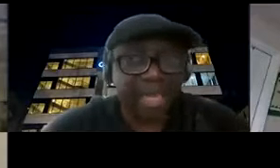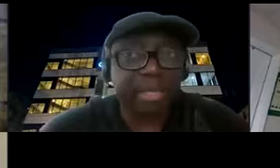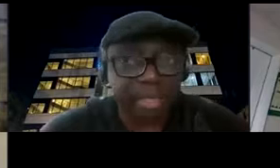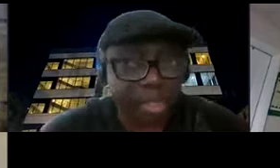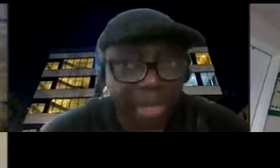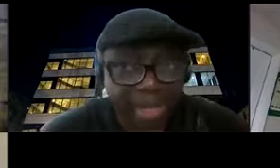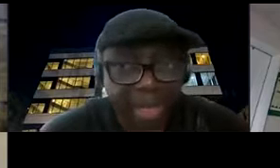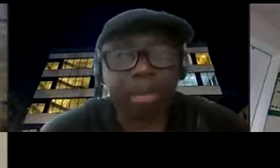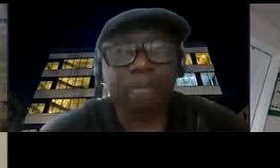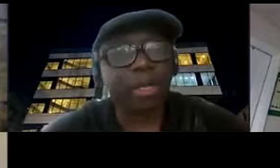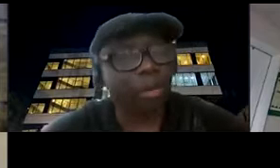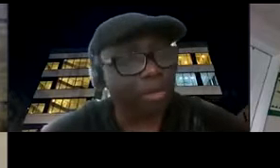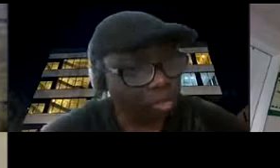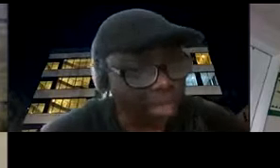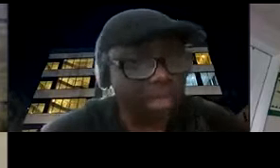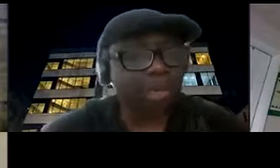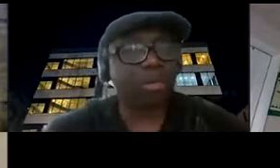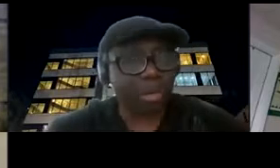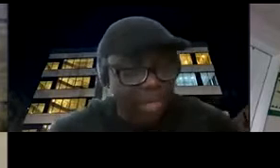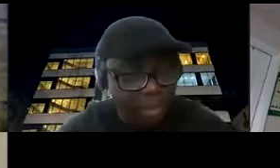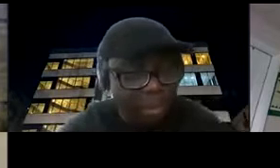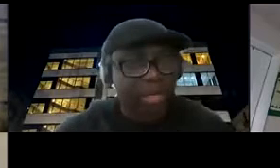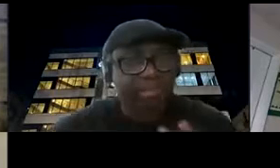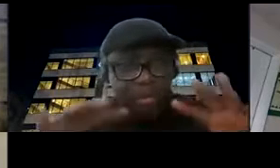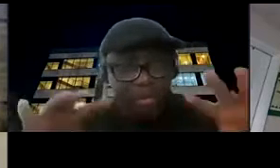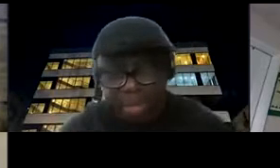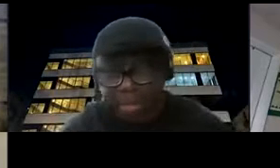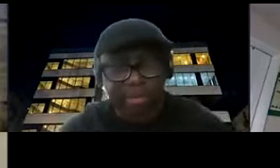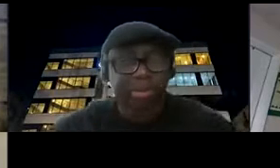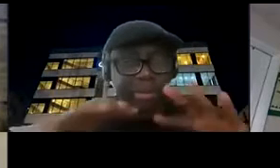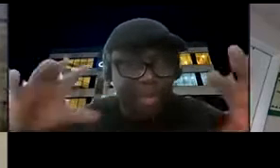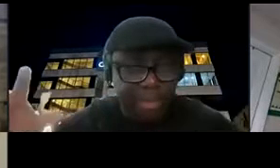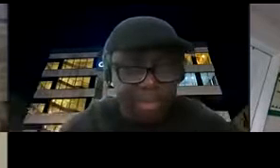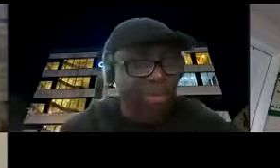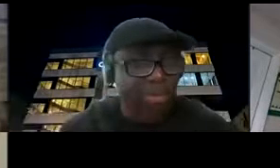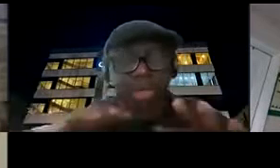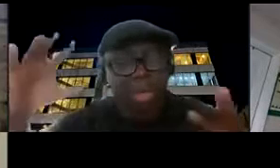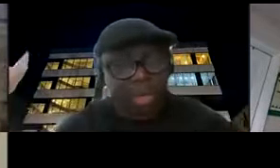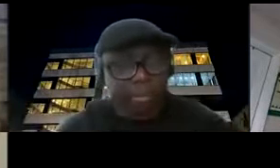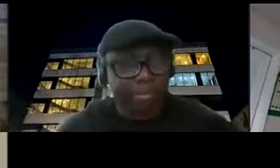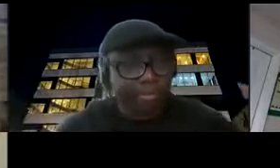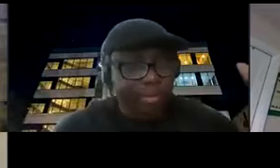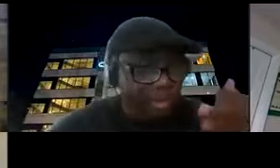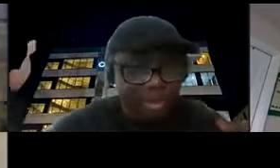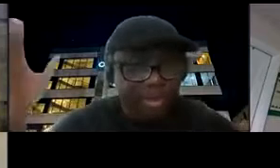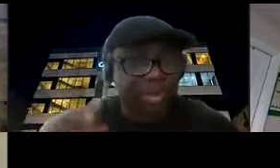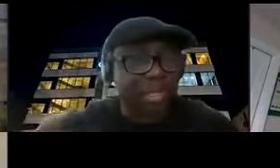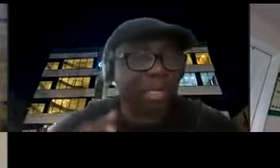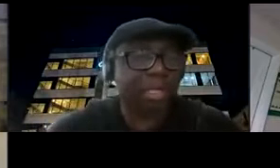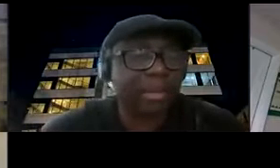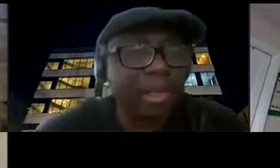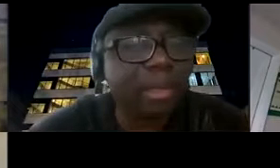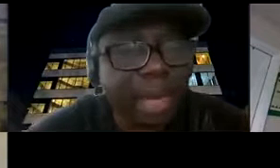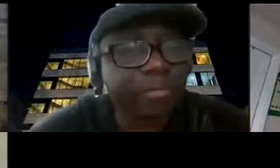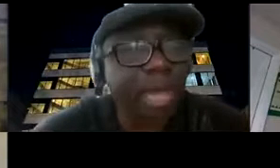a say in decision making. Number three, we're going to enjoy all the other perks like communication or reunions and things